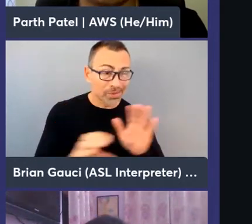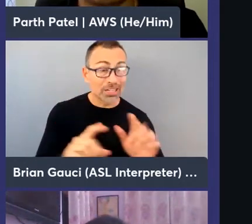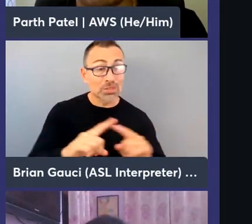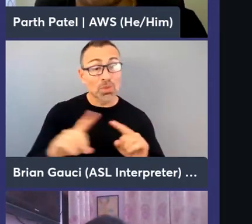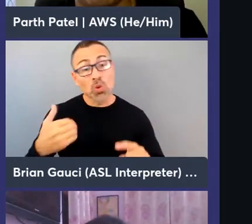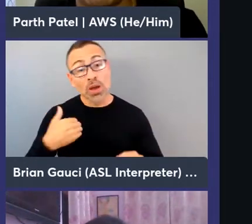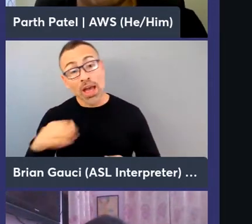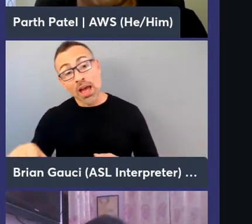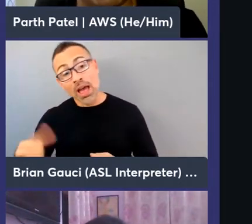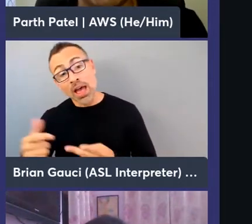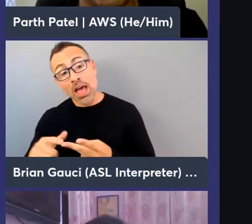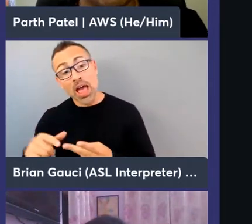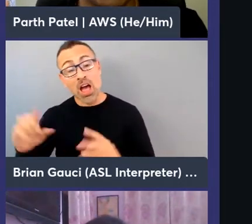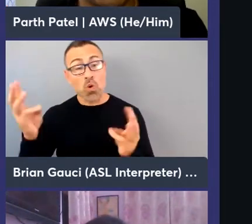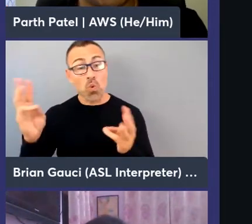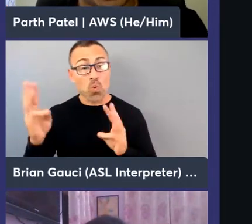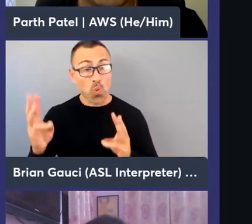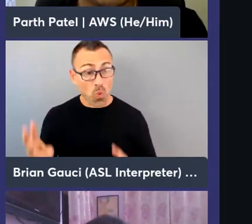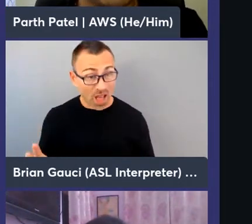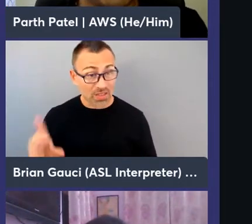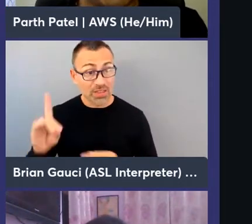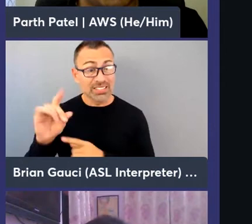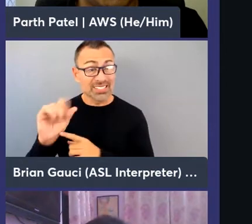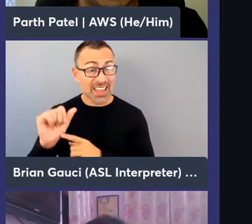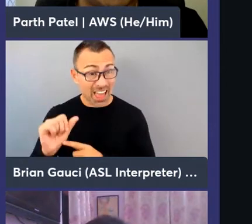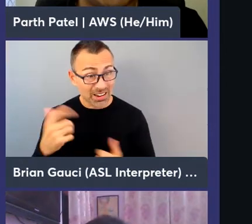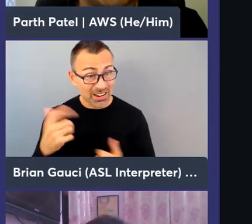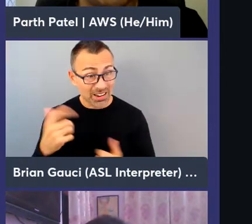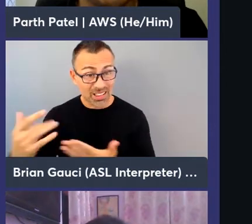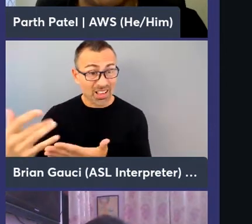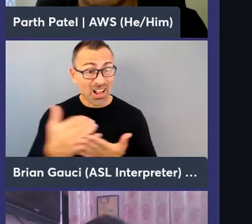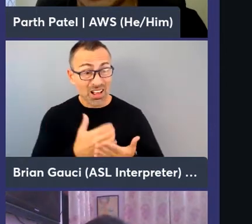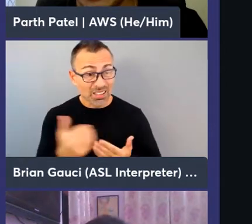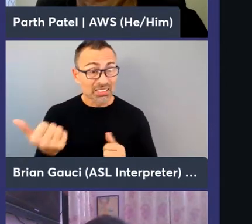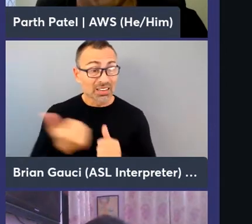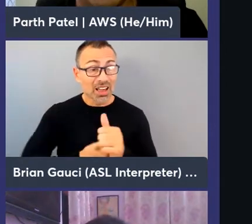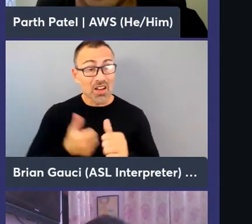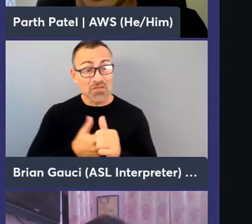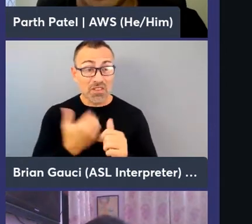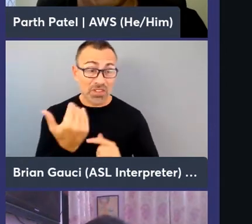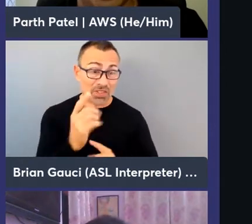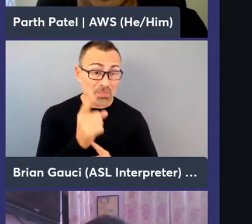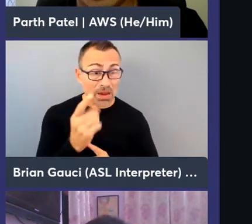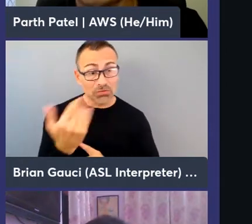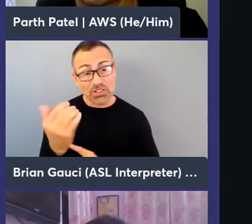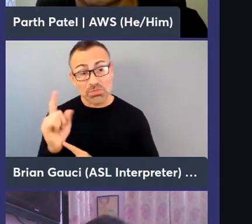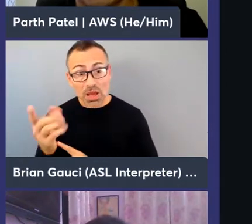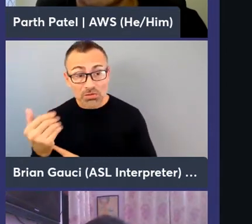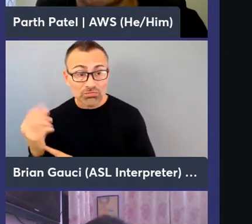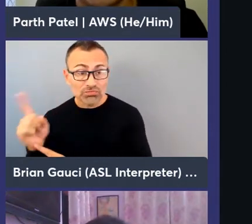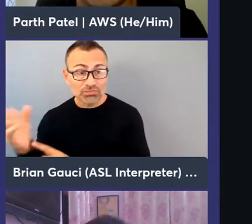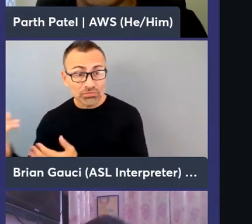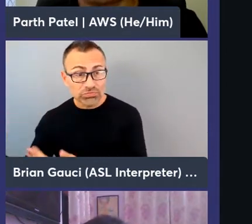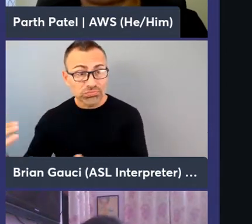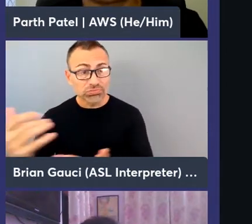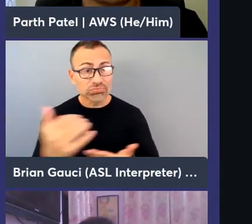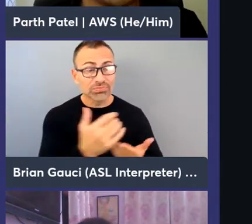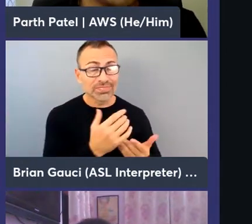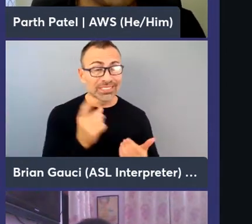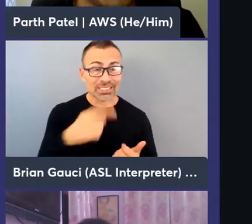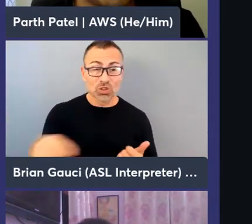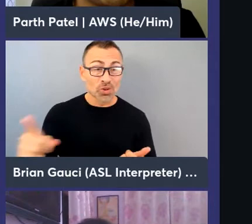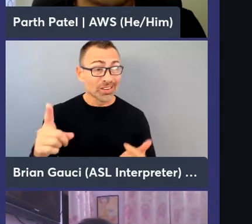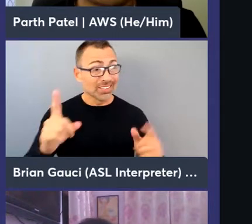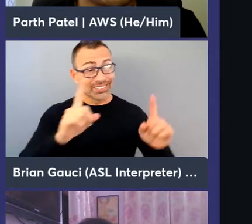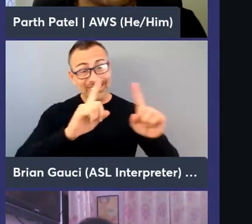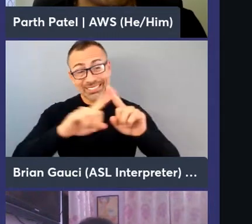weather reports from different locations. And that's a tabular data that you can directly leverage with any of